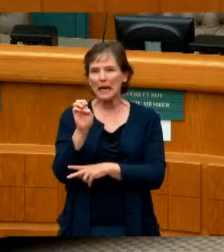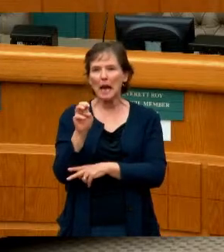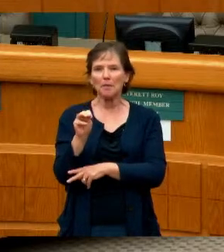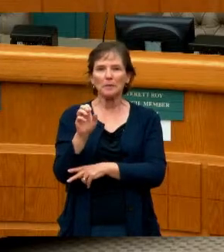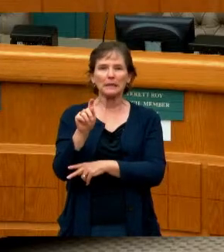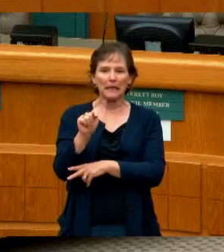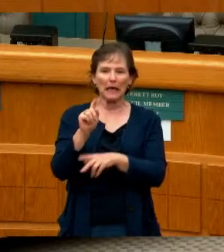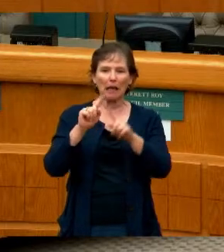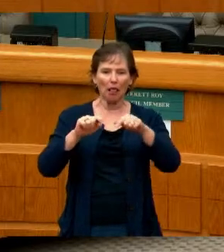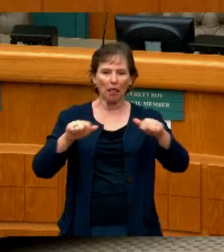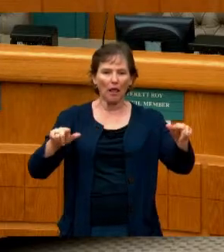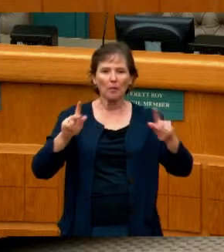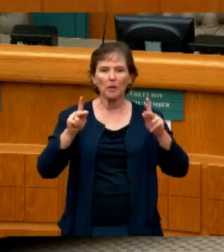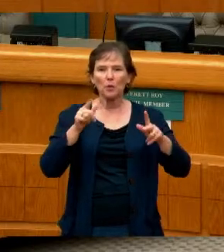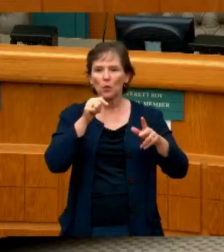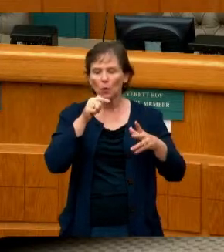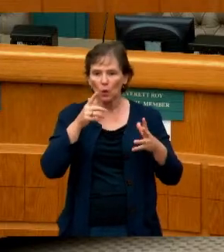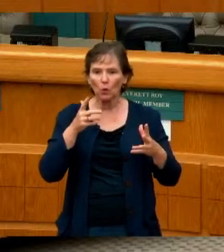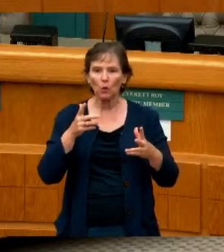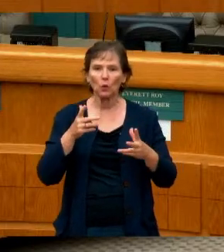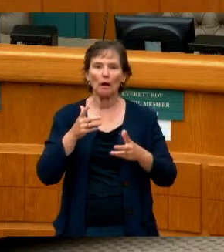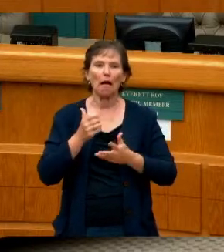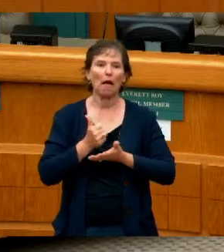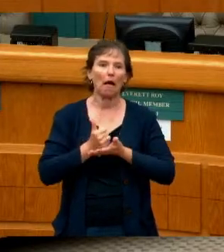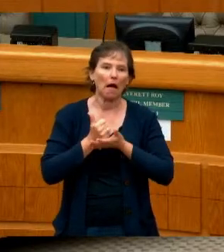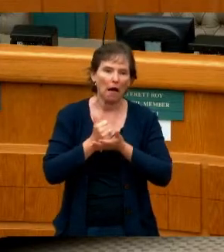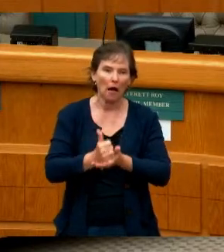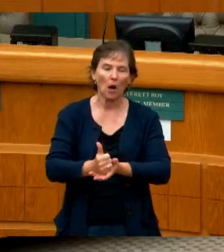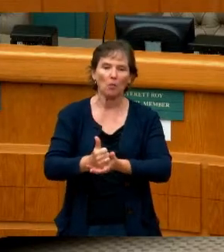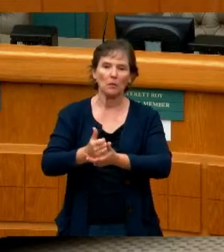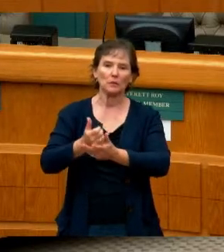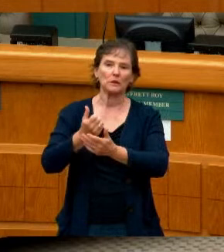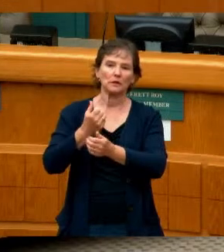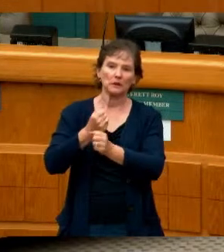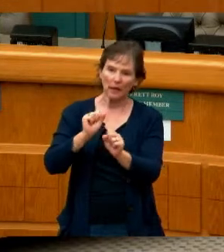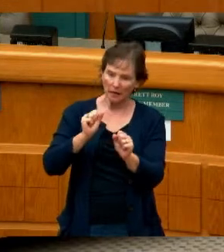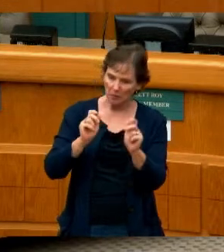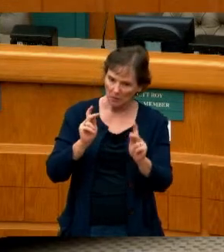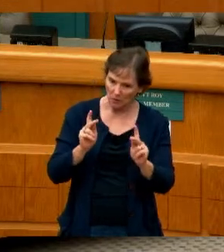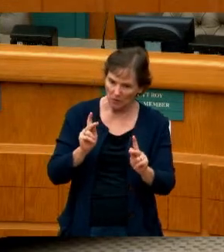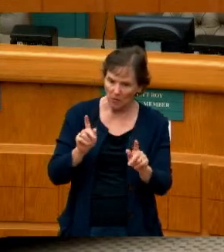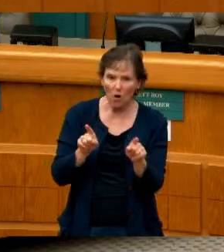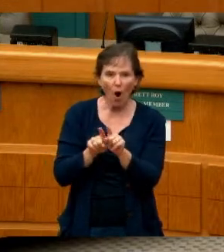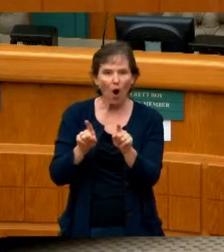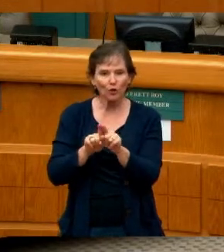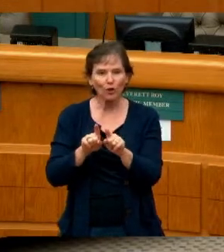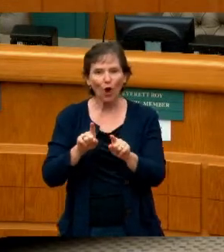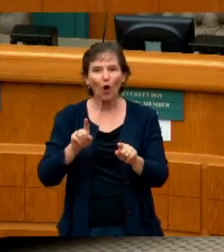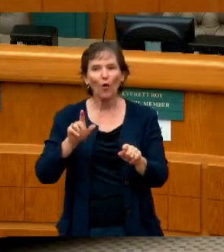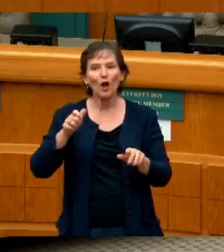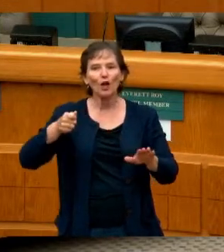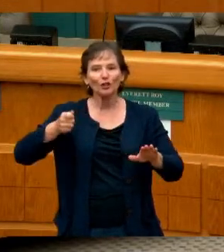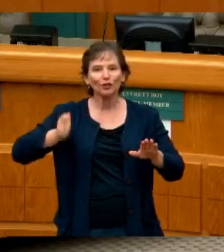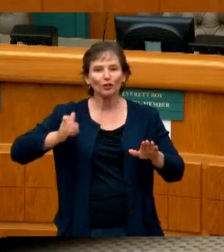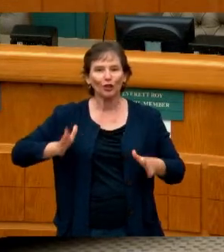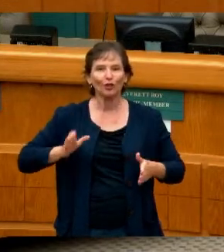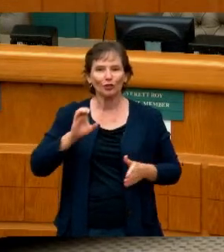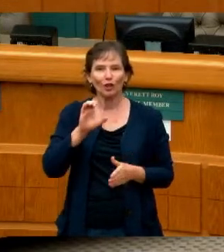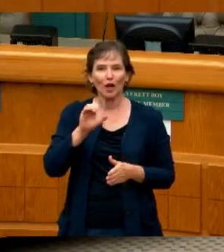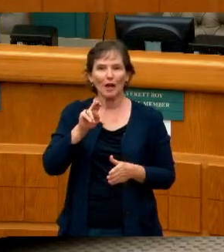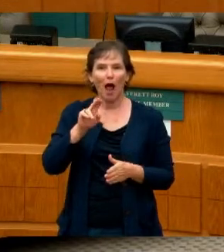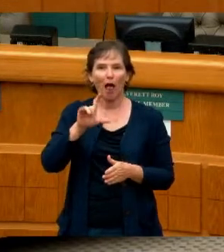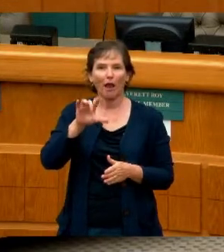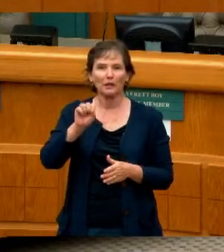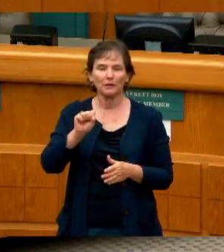she spent in trying to get all this figured out. I don't know when she sleeps, but she's been putting